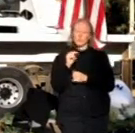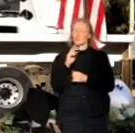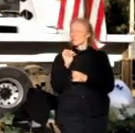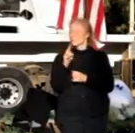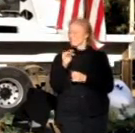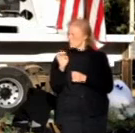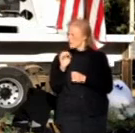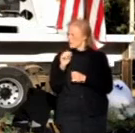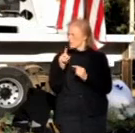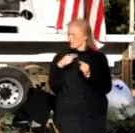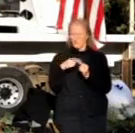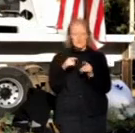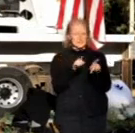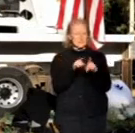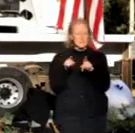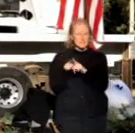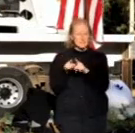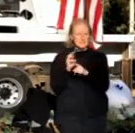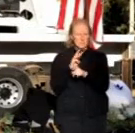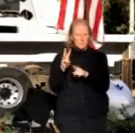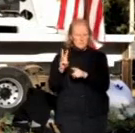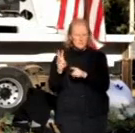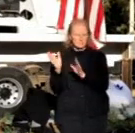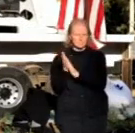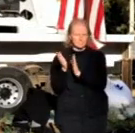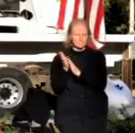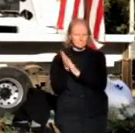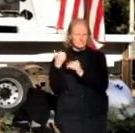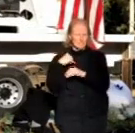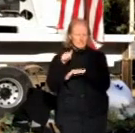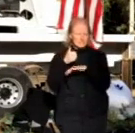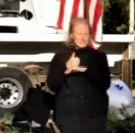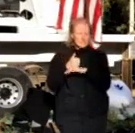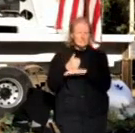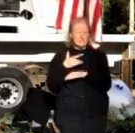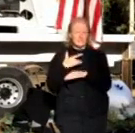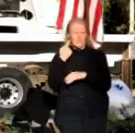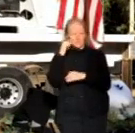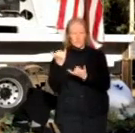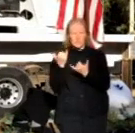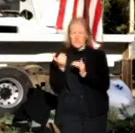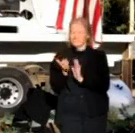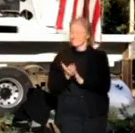It's actually the same website, so if we could give them a round of applause because they set the tone for the